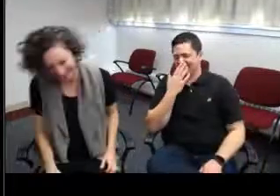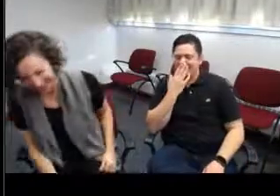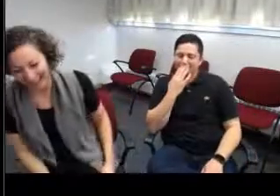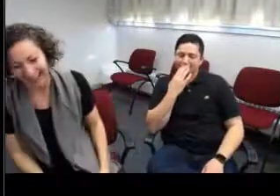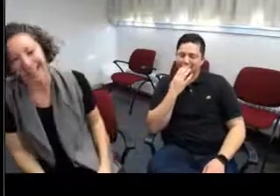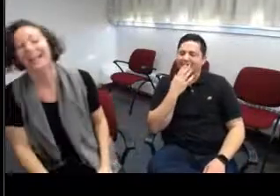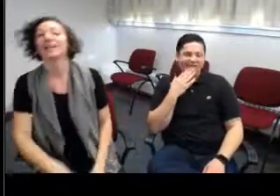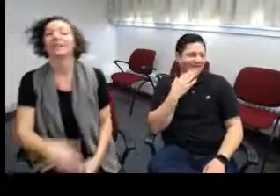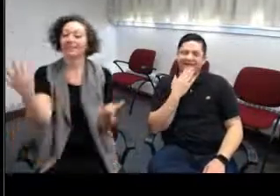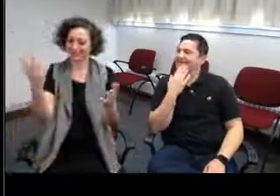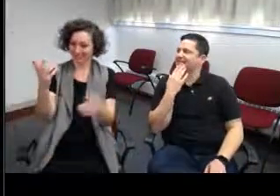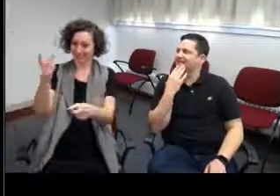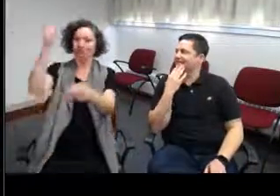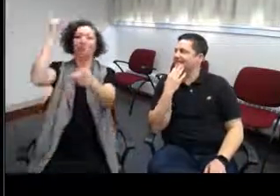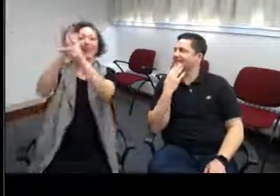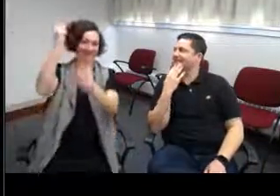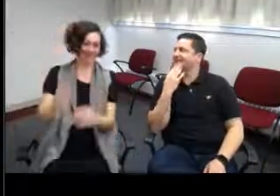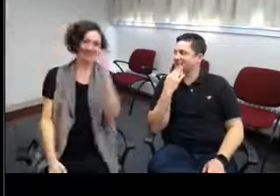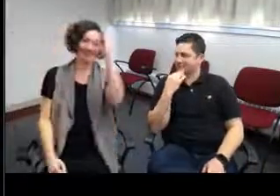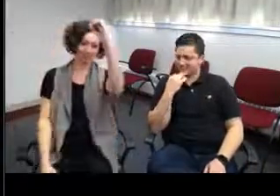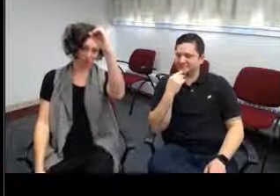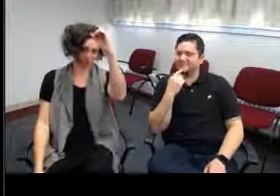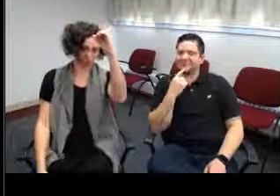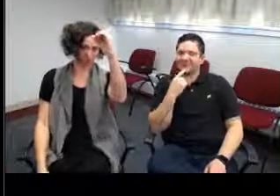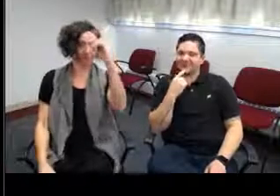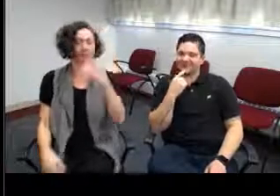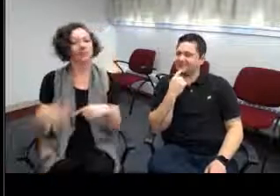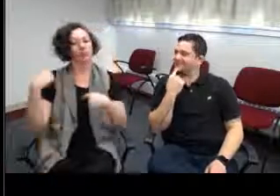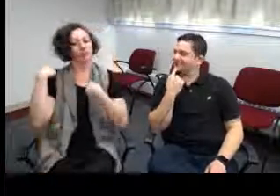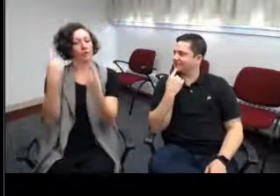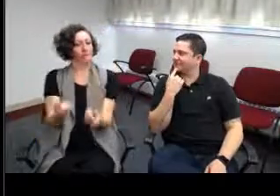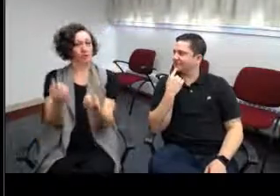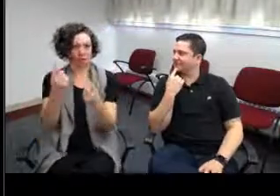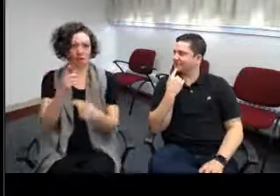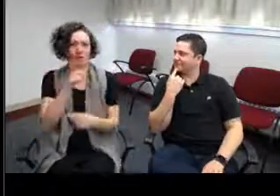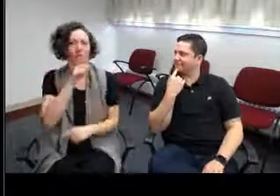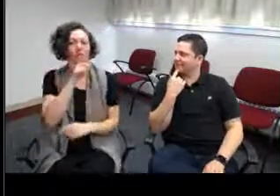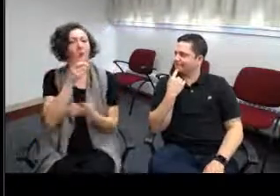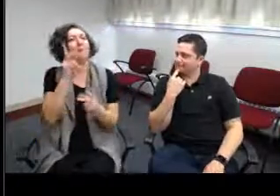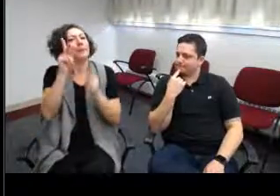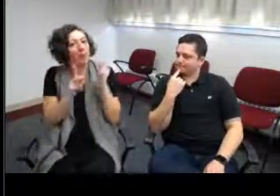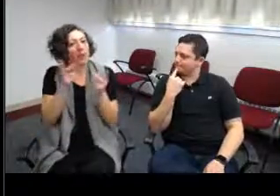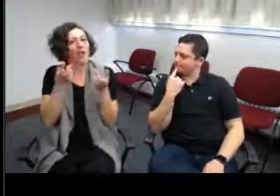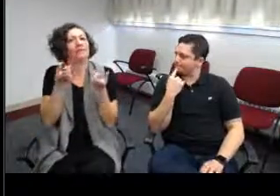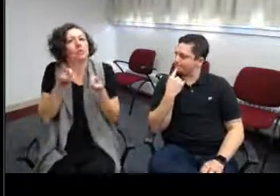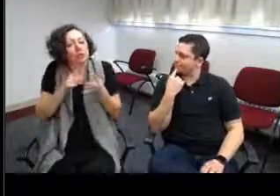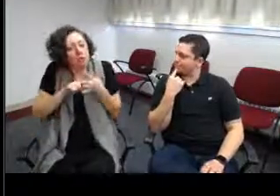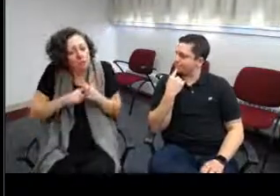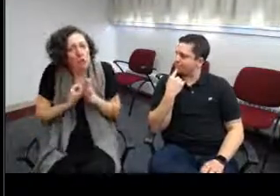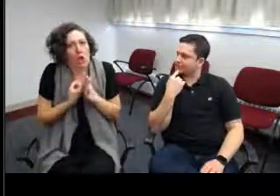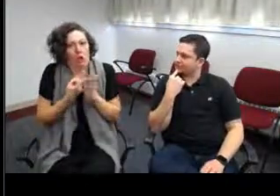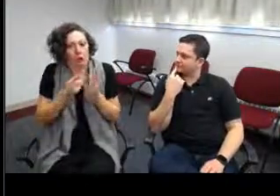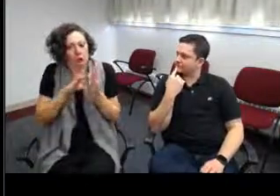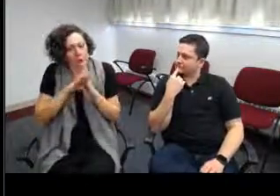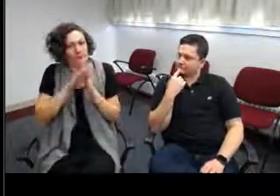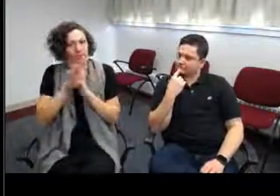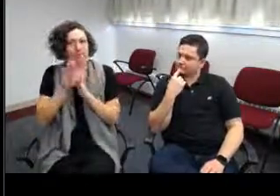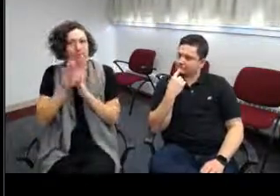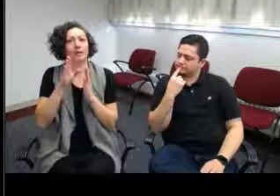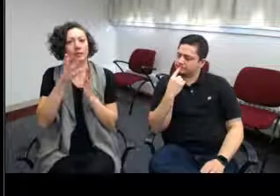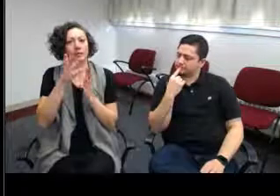Thoughts? All right, one, no idea. All right, but you are correct. 0 is the answer. So